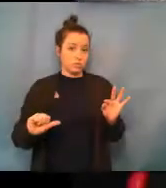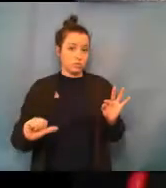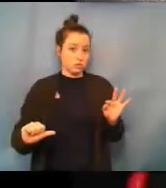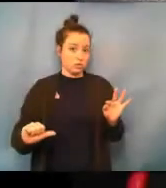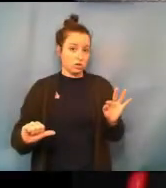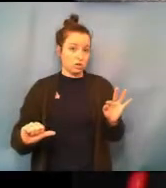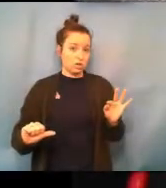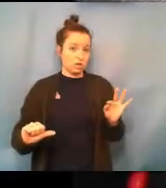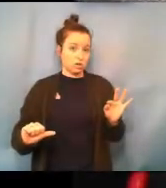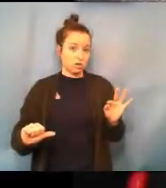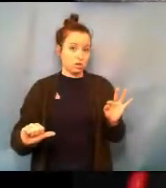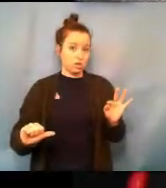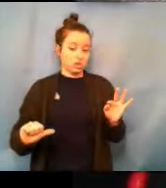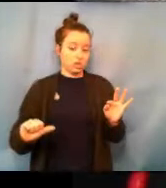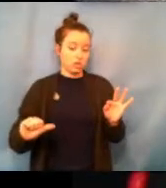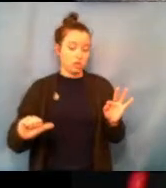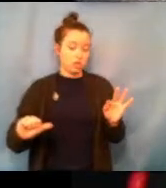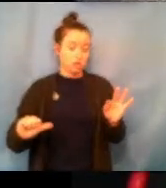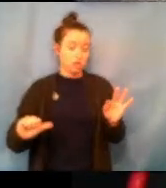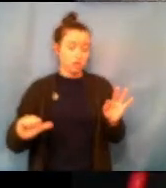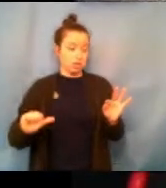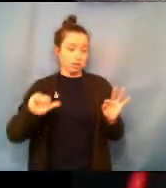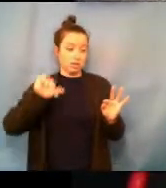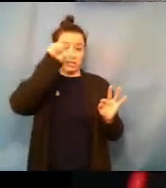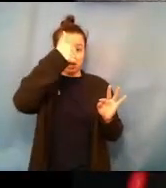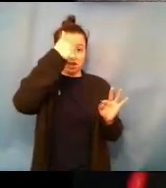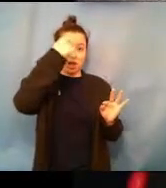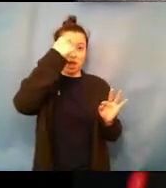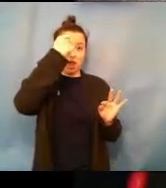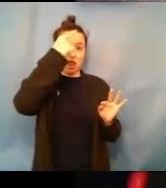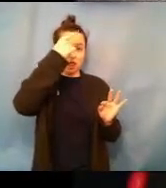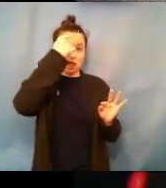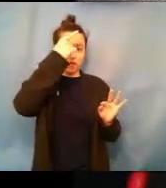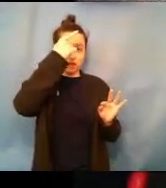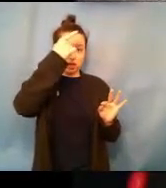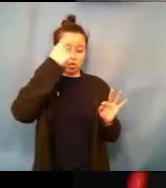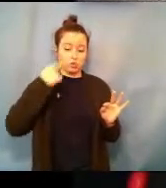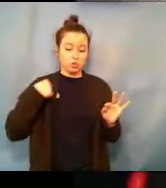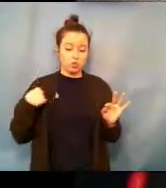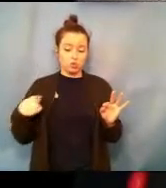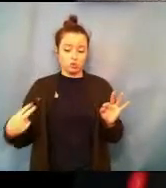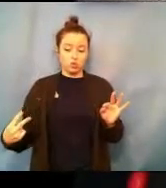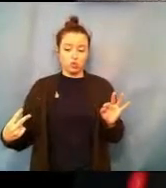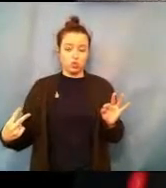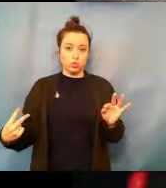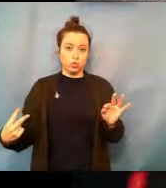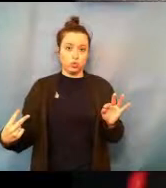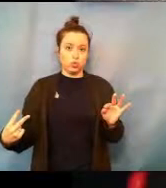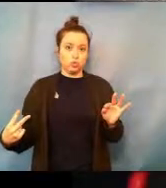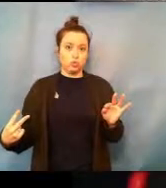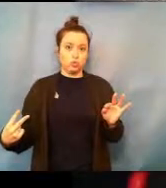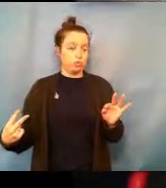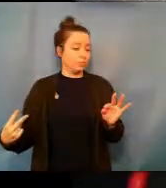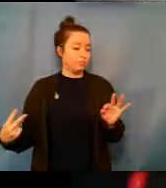number? 11. So 9, 10, 11. How many squares did I